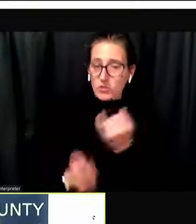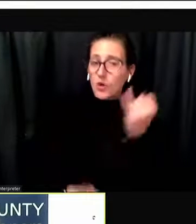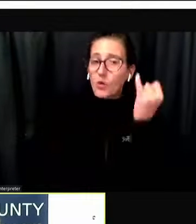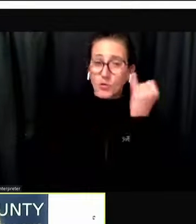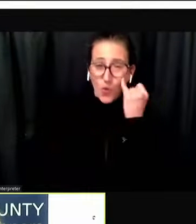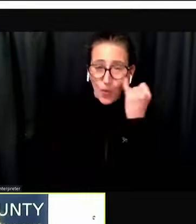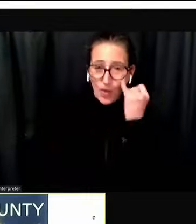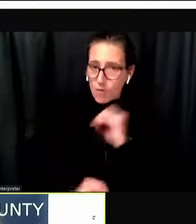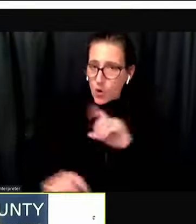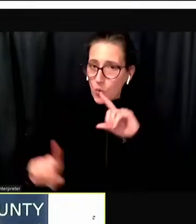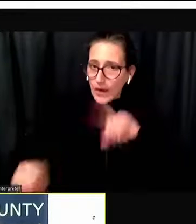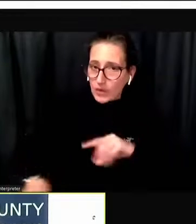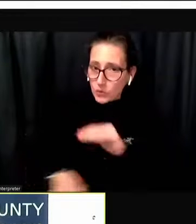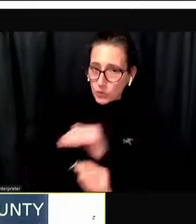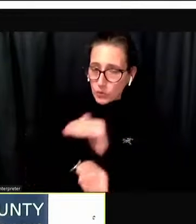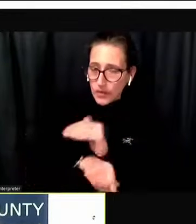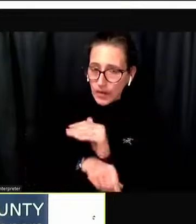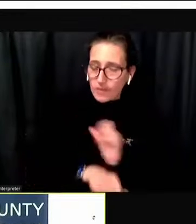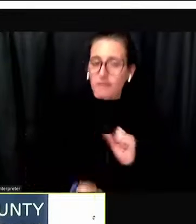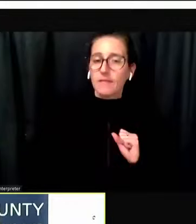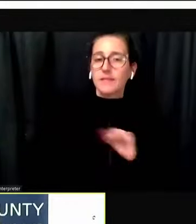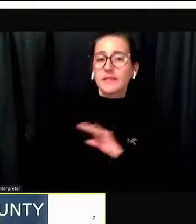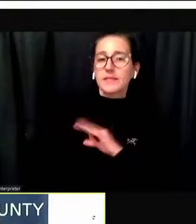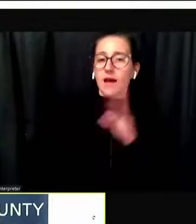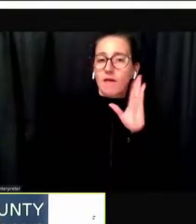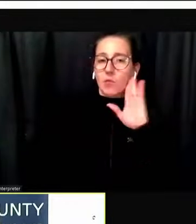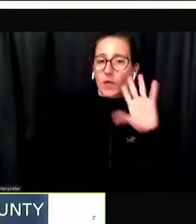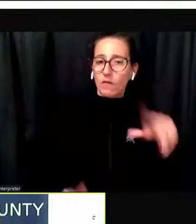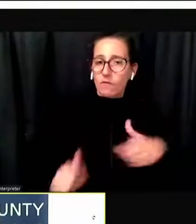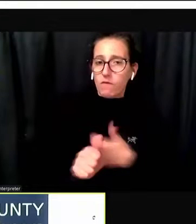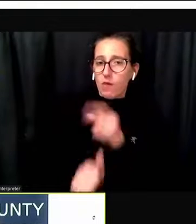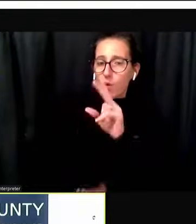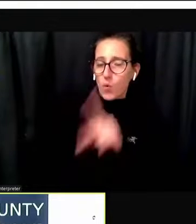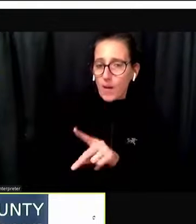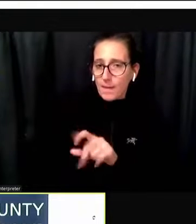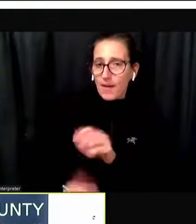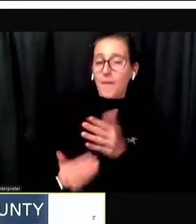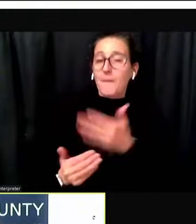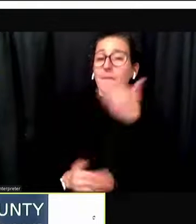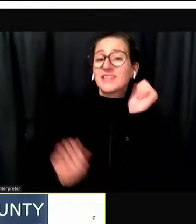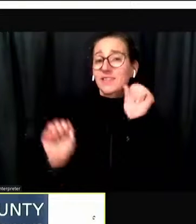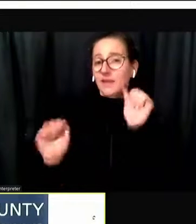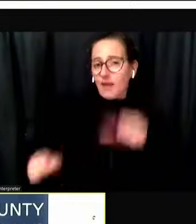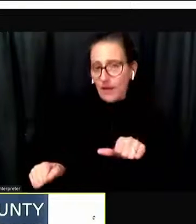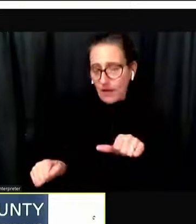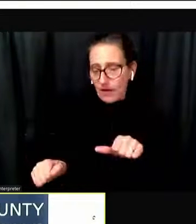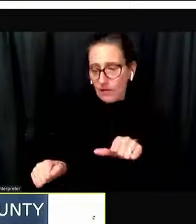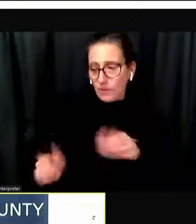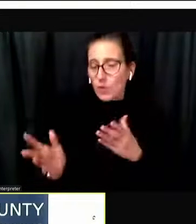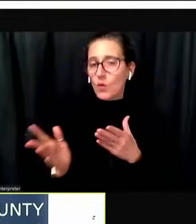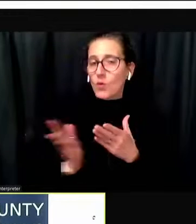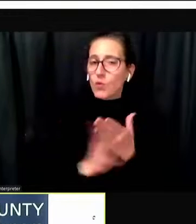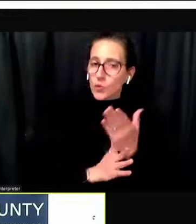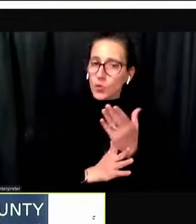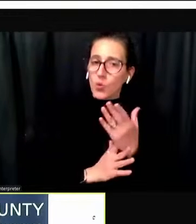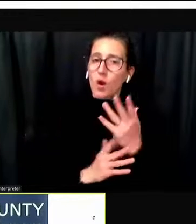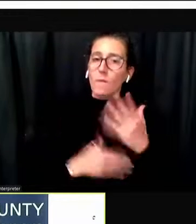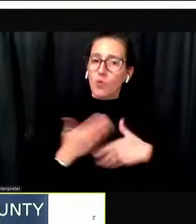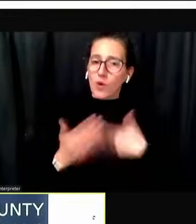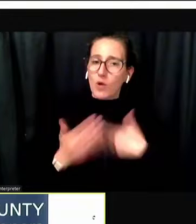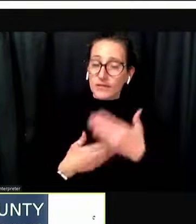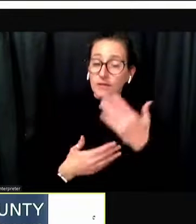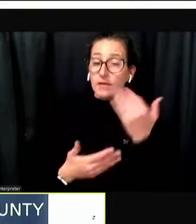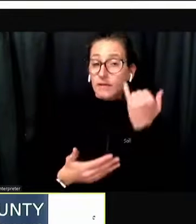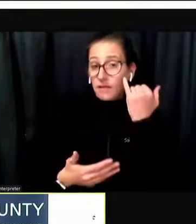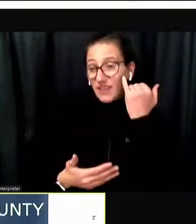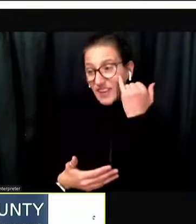be following up to the best that they're able through the process, if they have contact information for you.